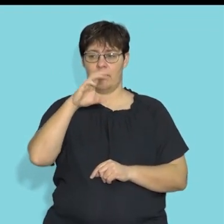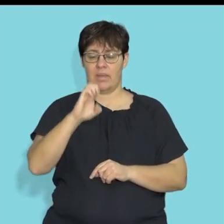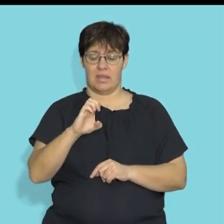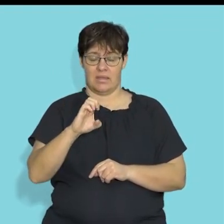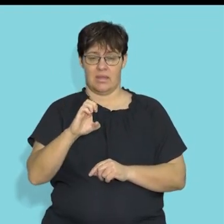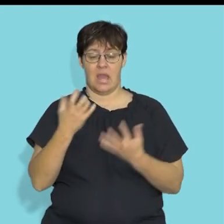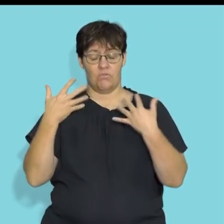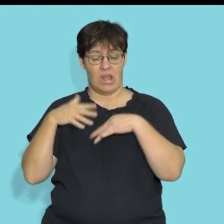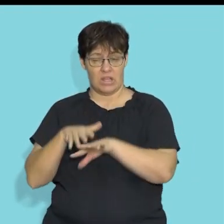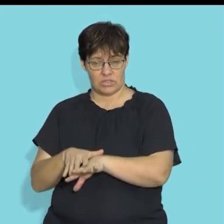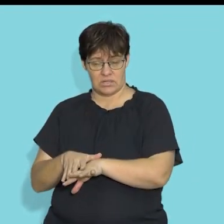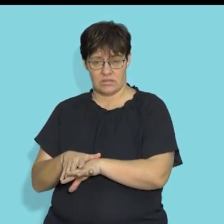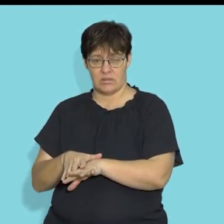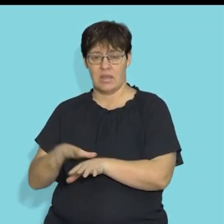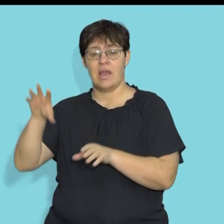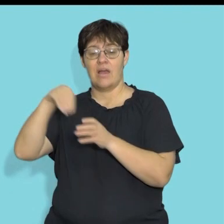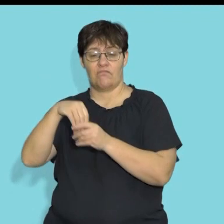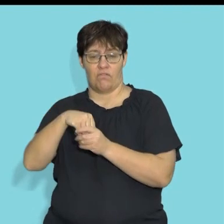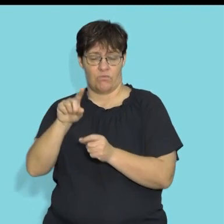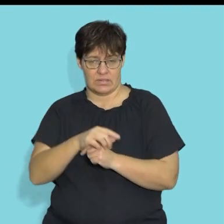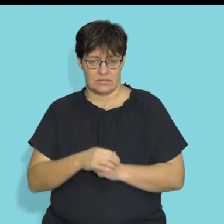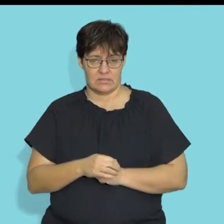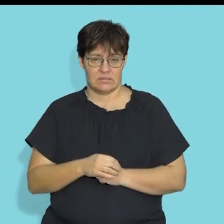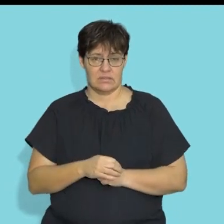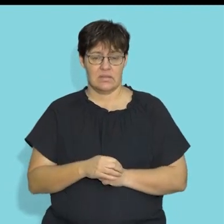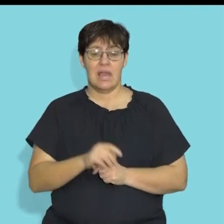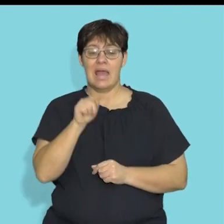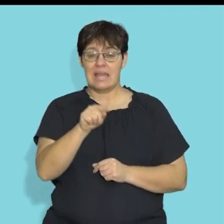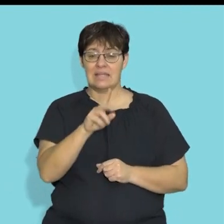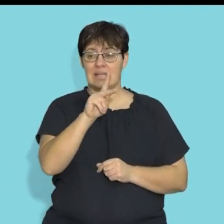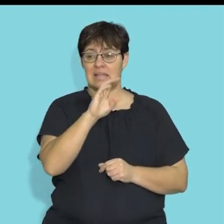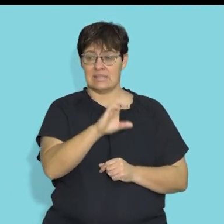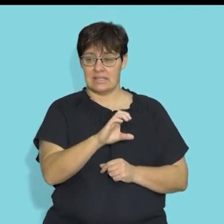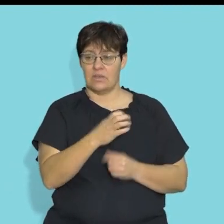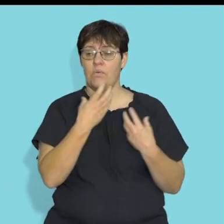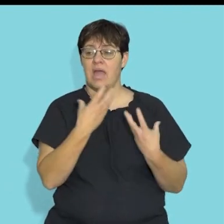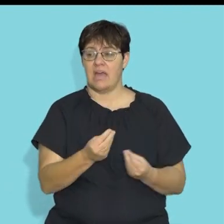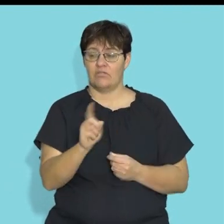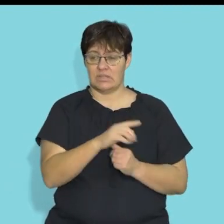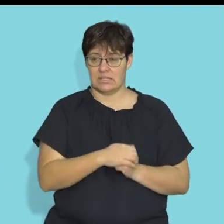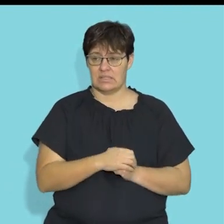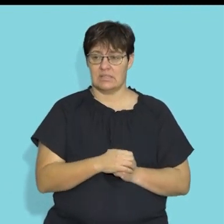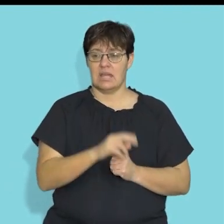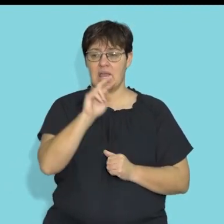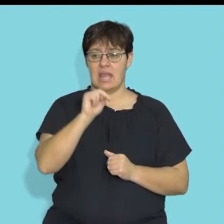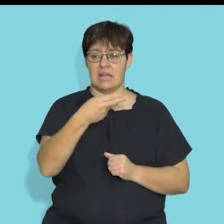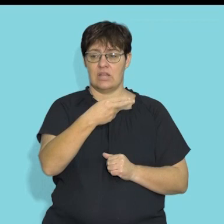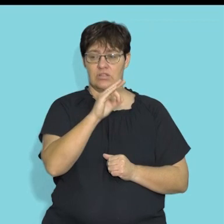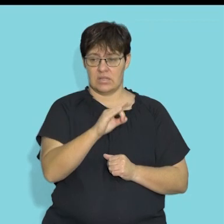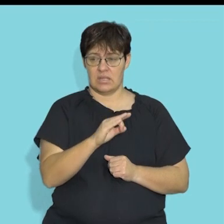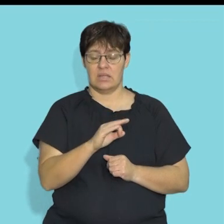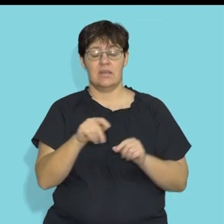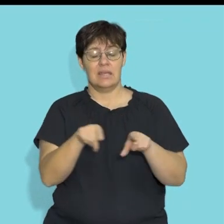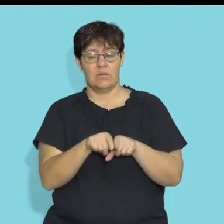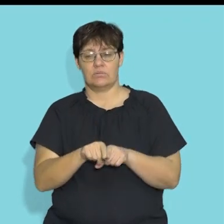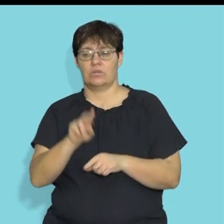following concentrations. They tell us that at equilibrium we have the concentration of ammonium is